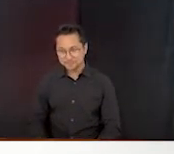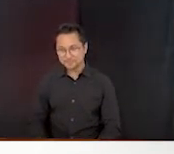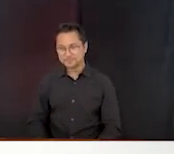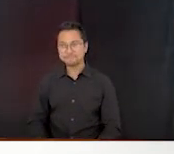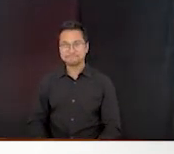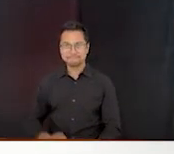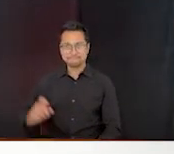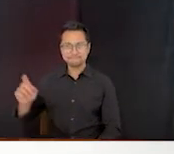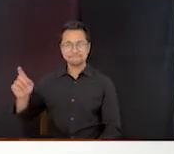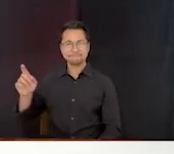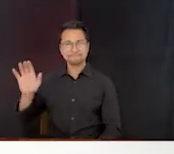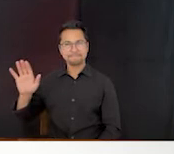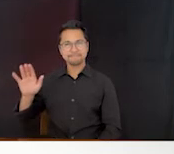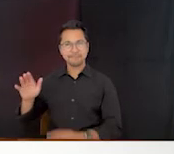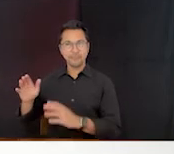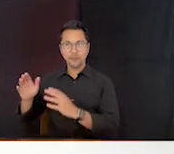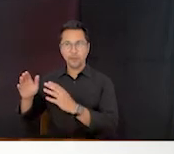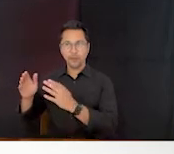Mira's closing words.